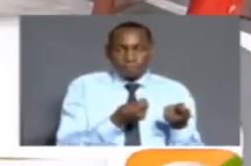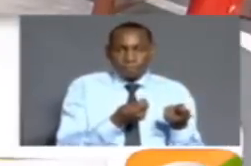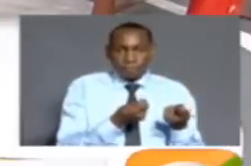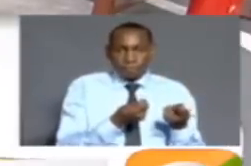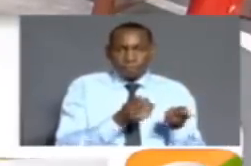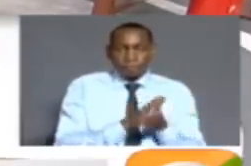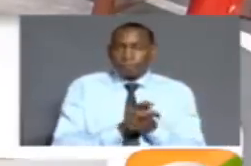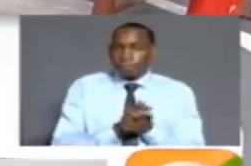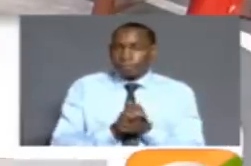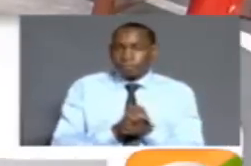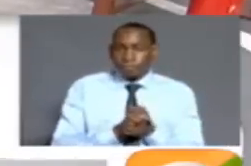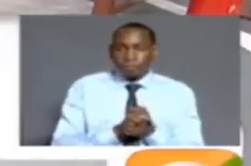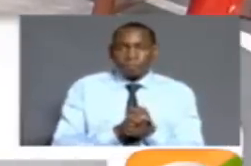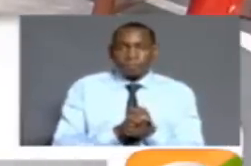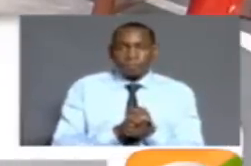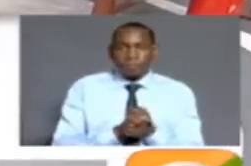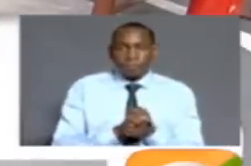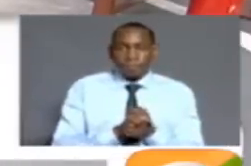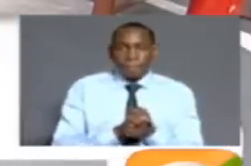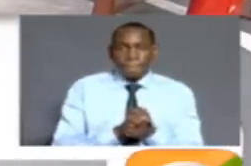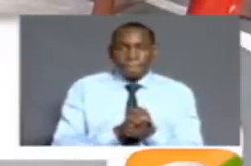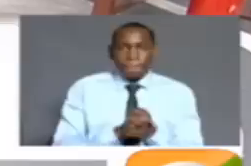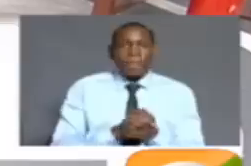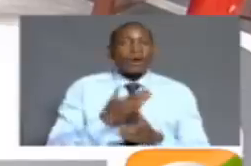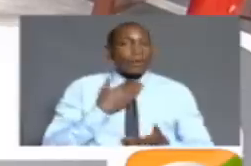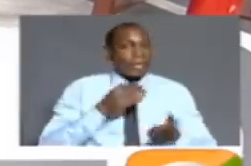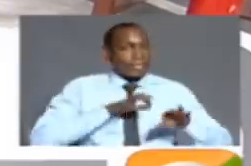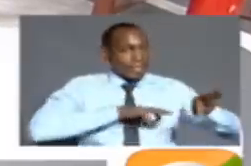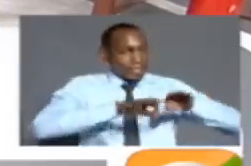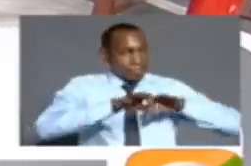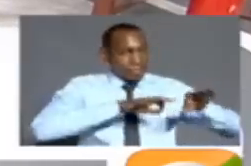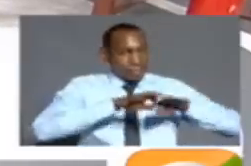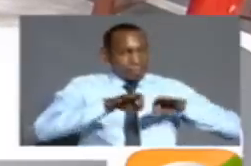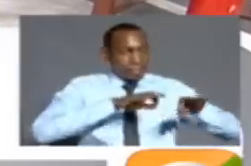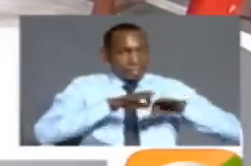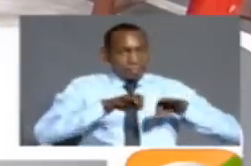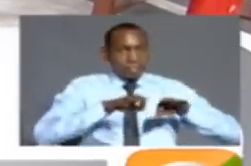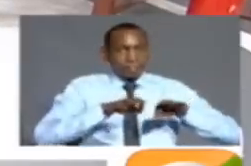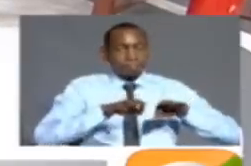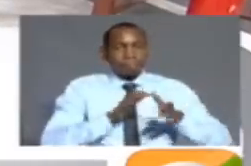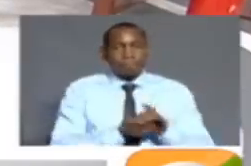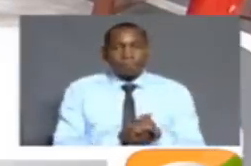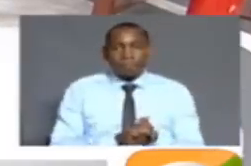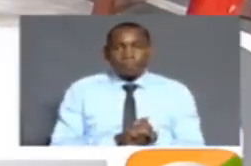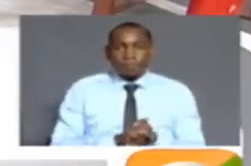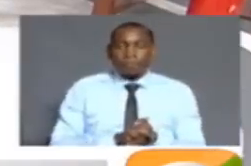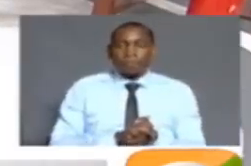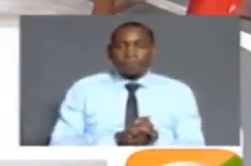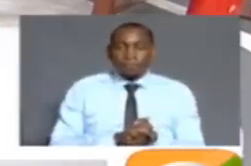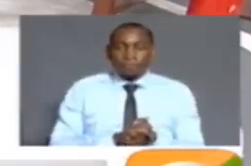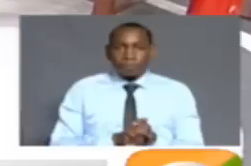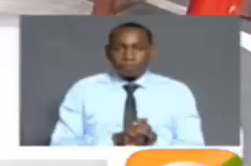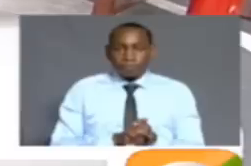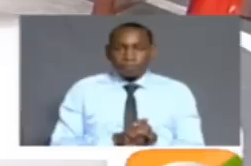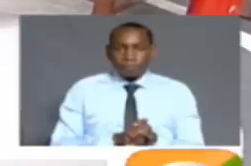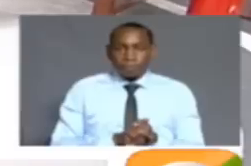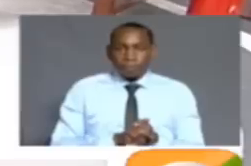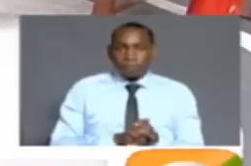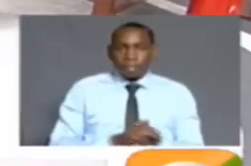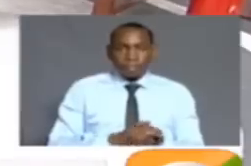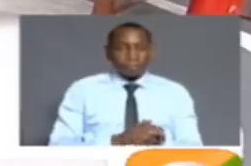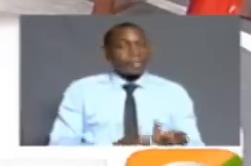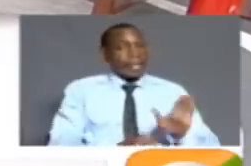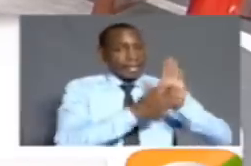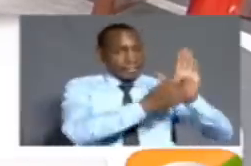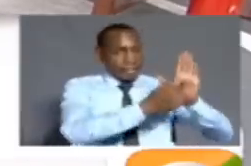hypothetical. Because you know, there are Kenyans watching out there. Oh, just in case. And I don't want us they to. They do it them or you know, it took away of lynching. You don't want us to lynch KJ. No, we don't.